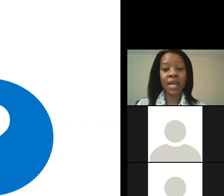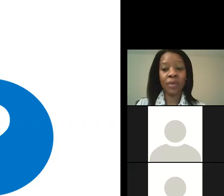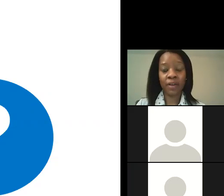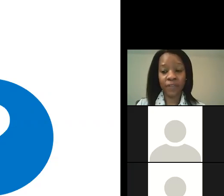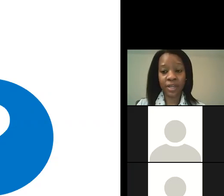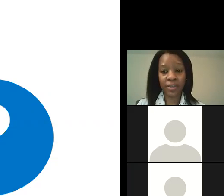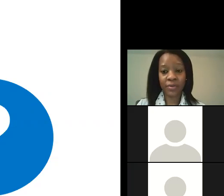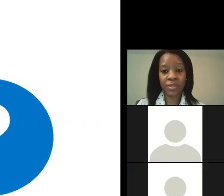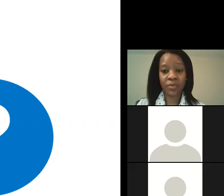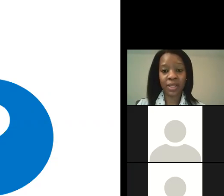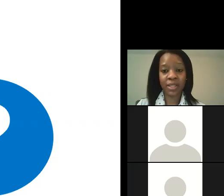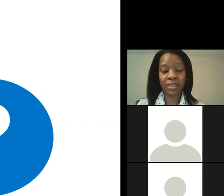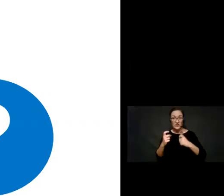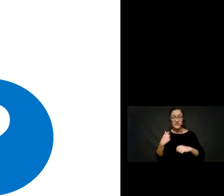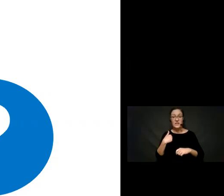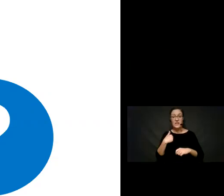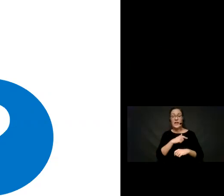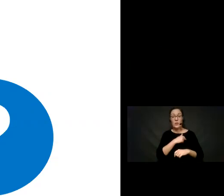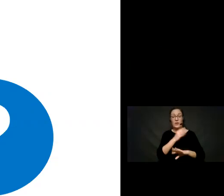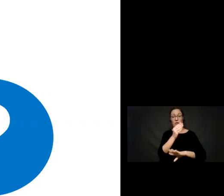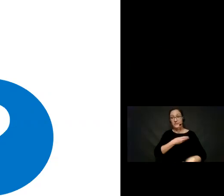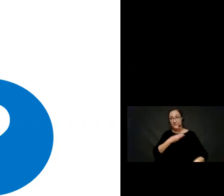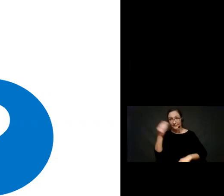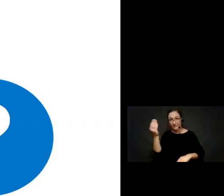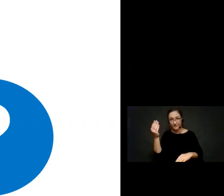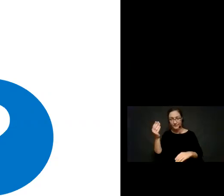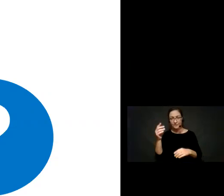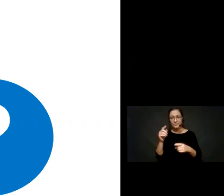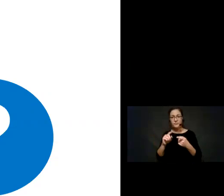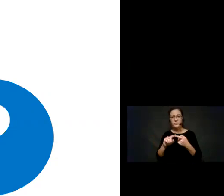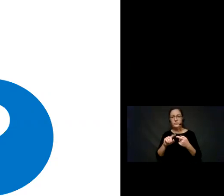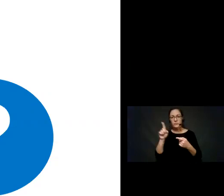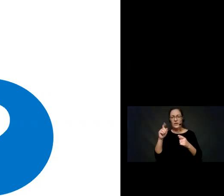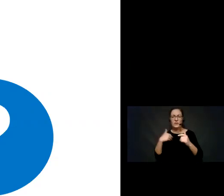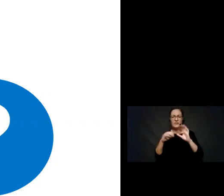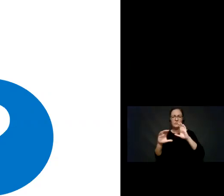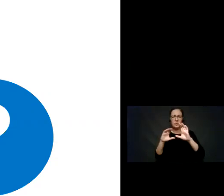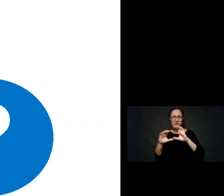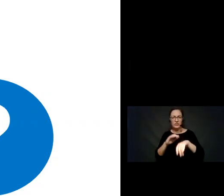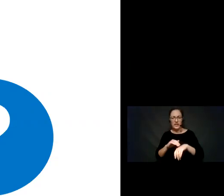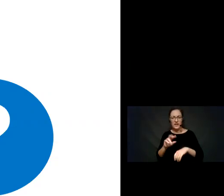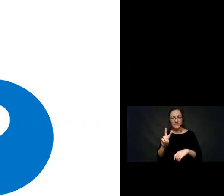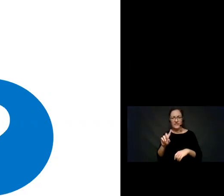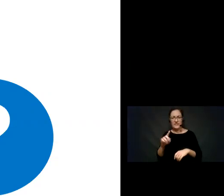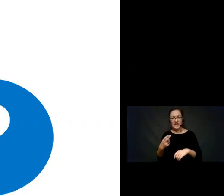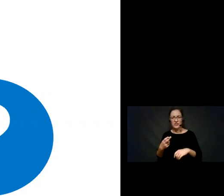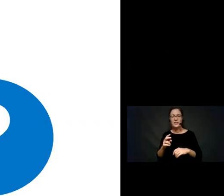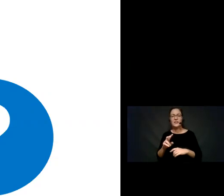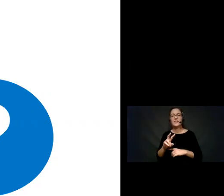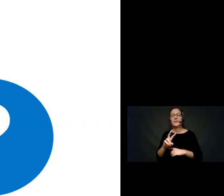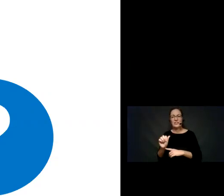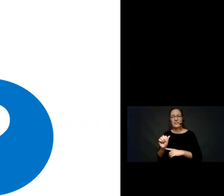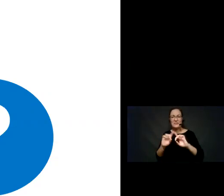asked, and we are feeding those directly to, we have communications, VDH, Virginia Department of Health